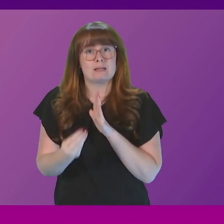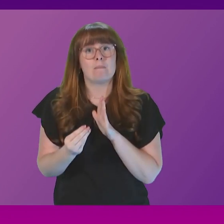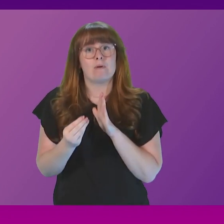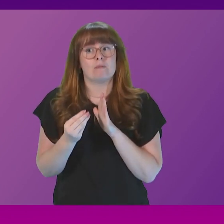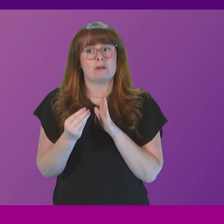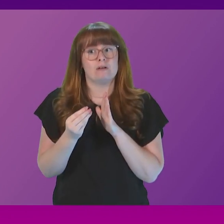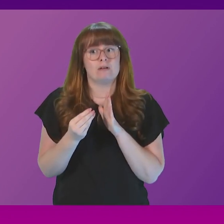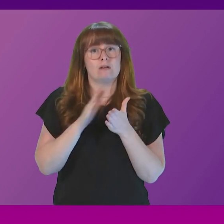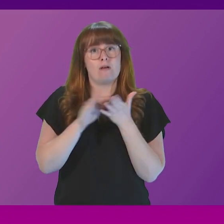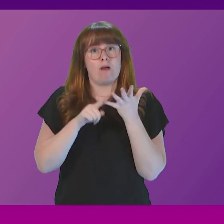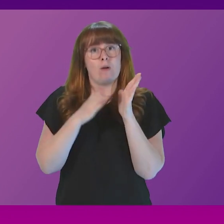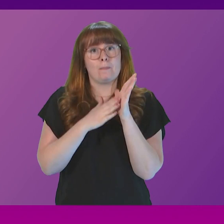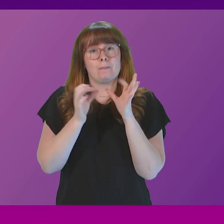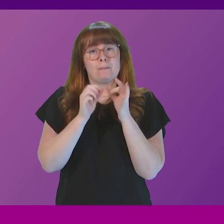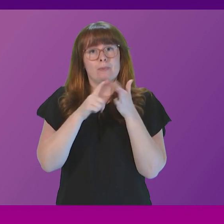Humberside, which means that people